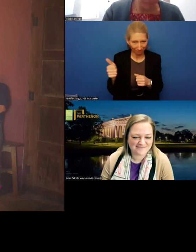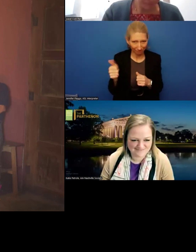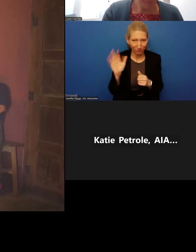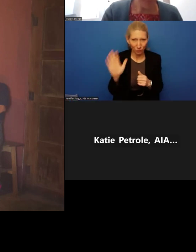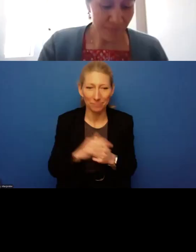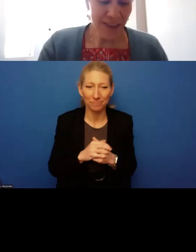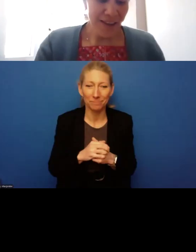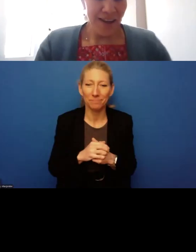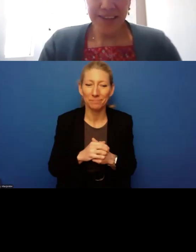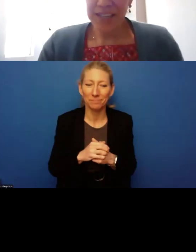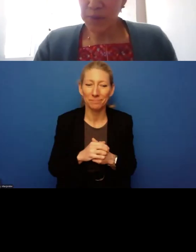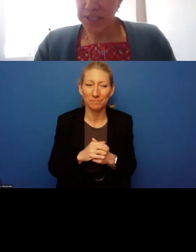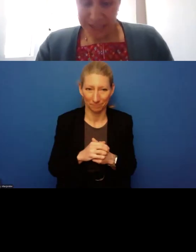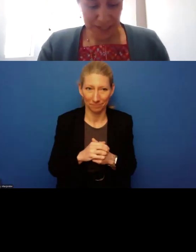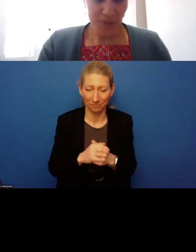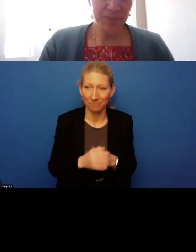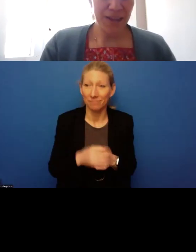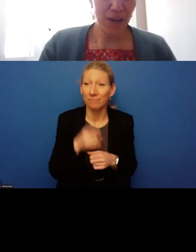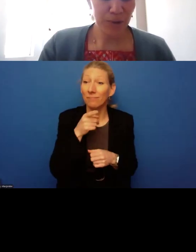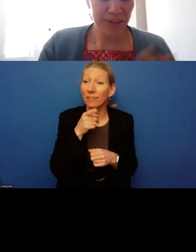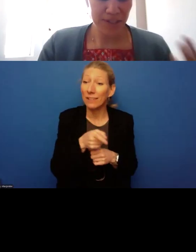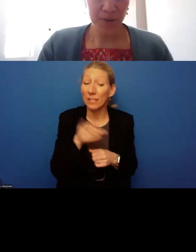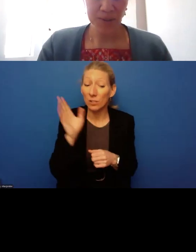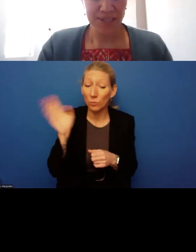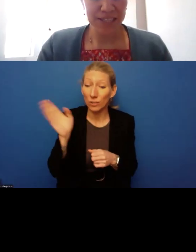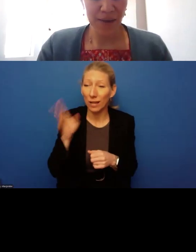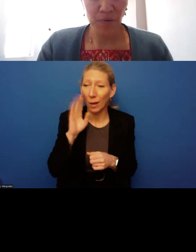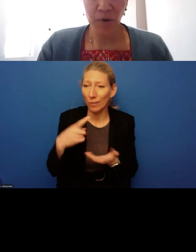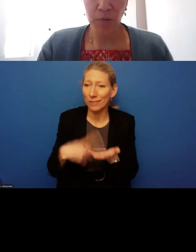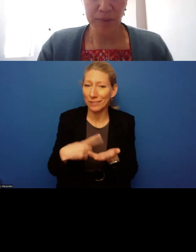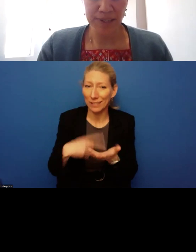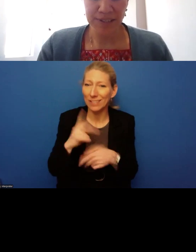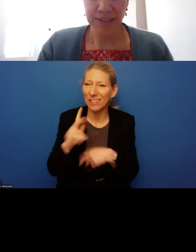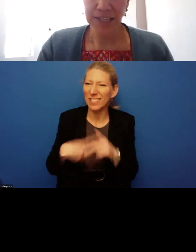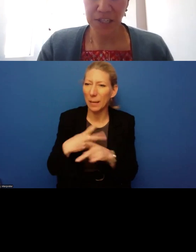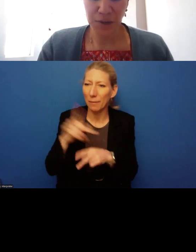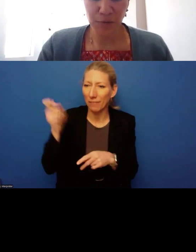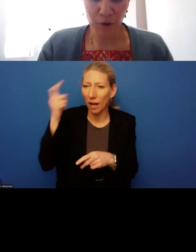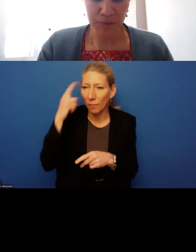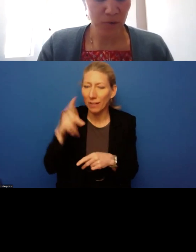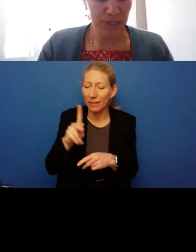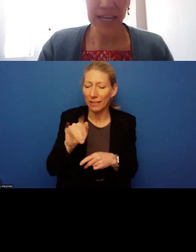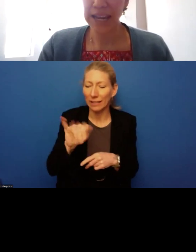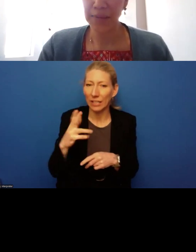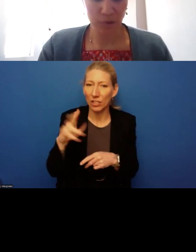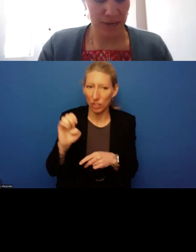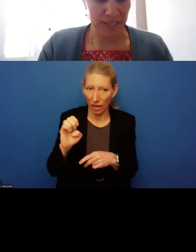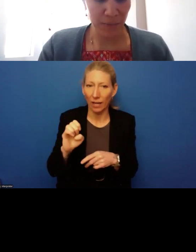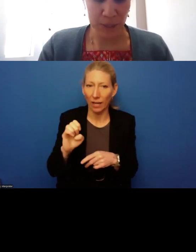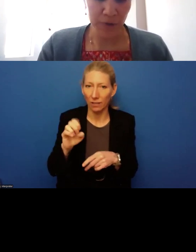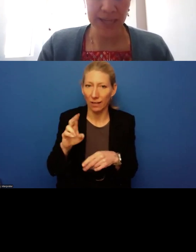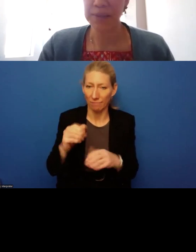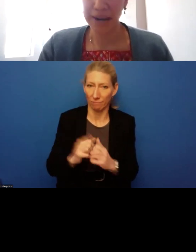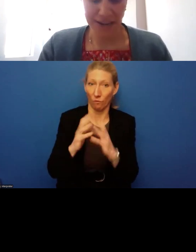great. In this presentation, I will discuss the type of government that the K'iche formed during the late